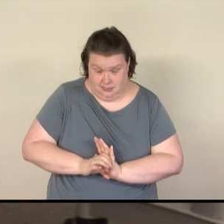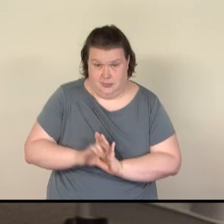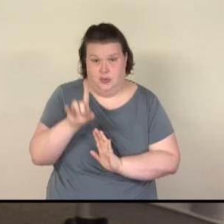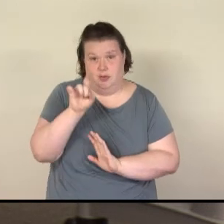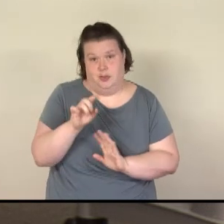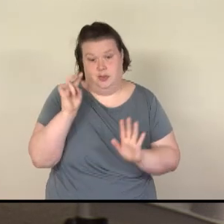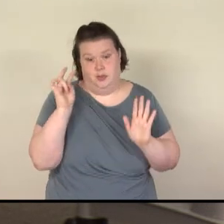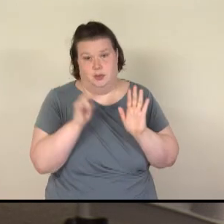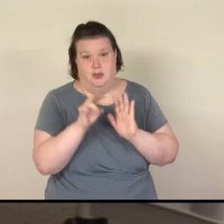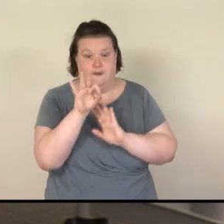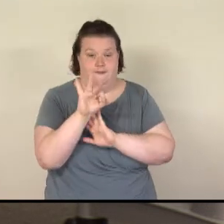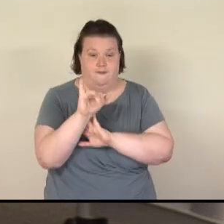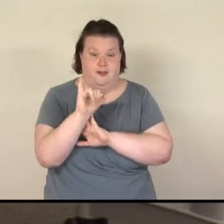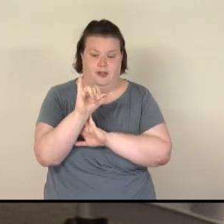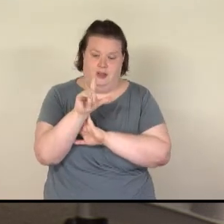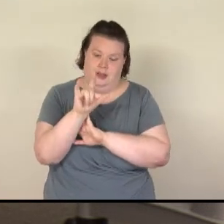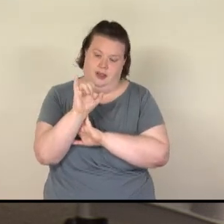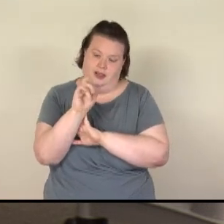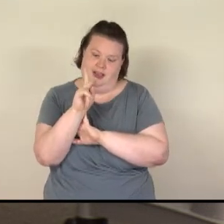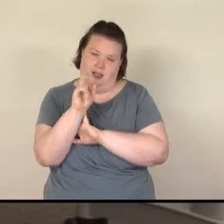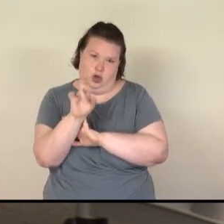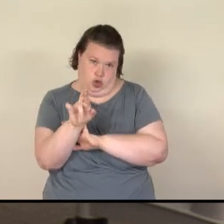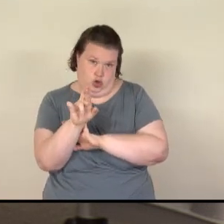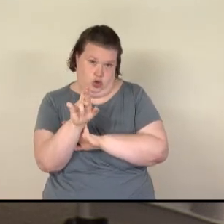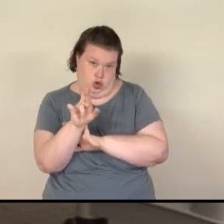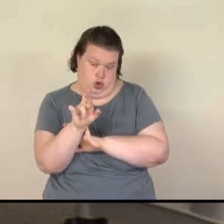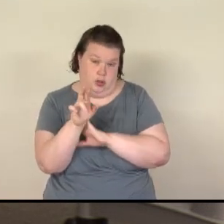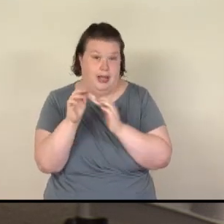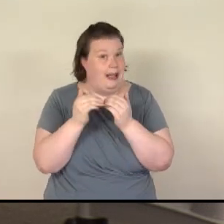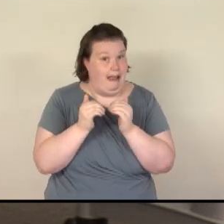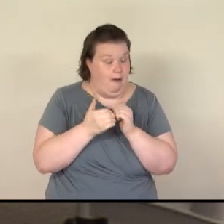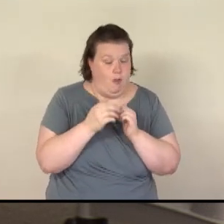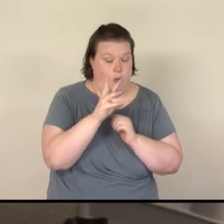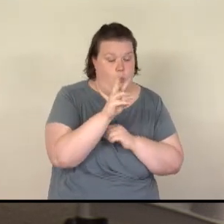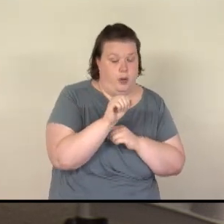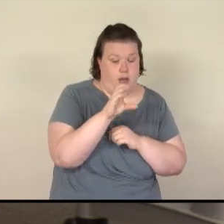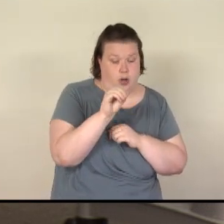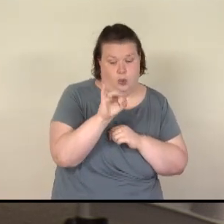check out the district's Flickr account. You can get there quickly at